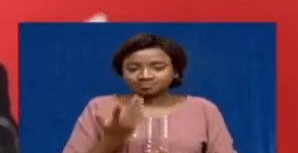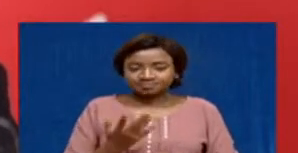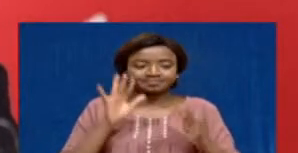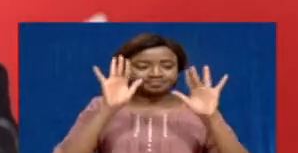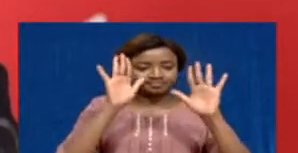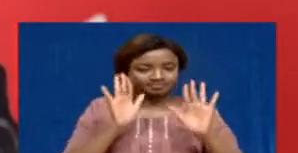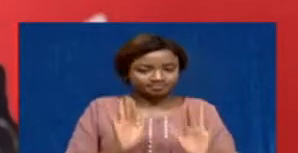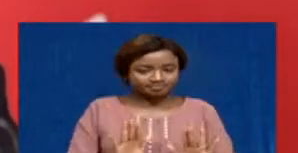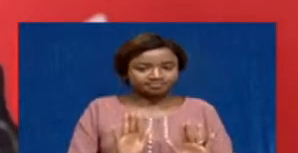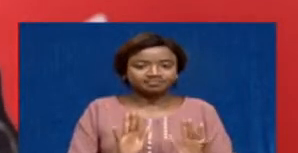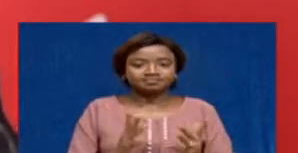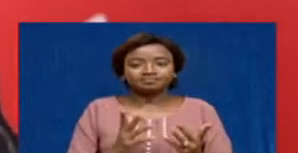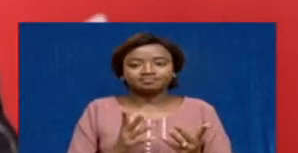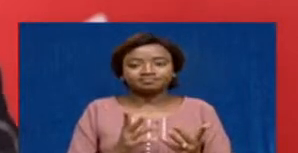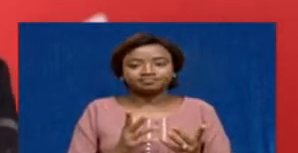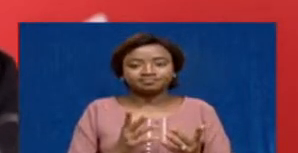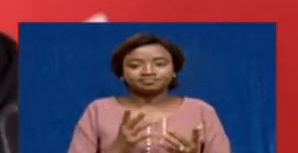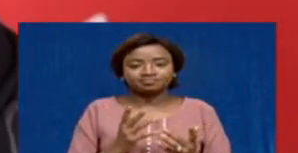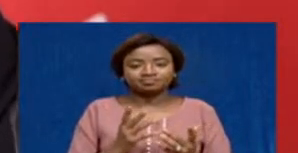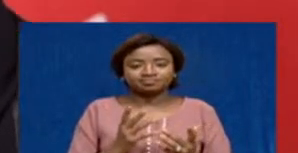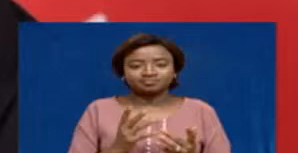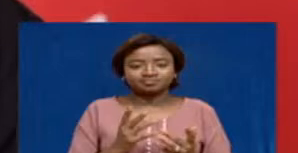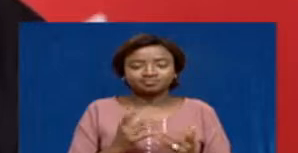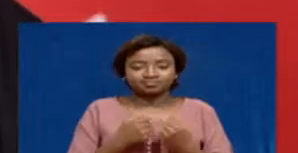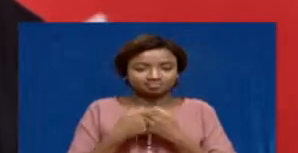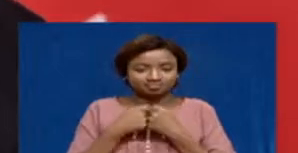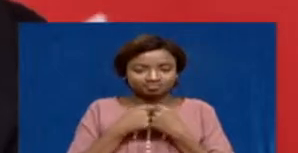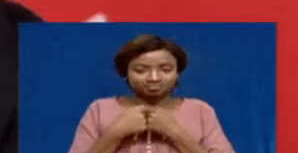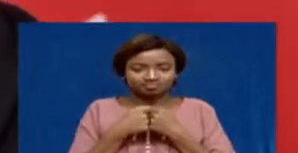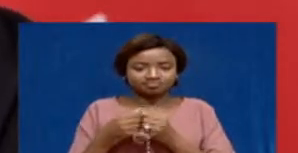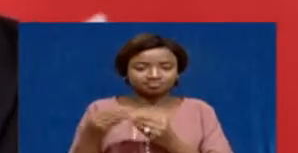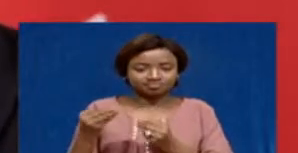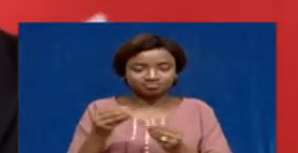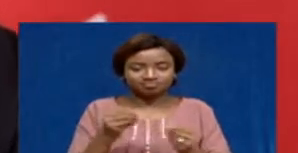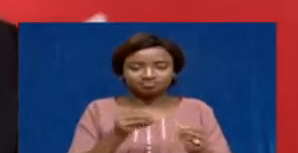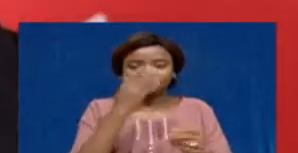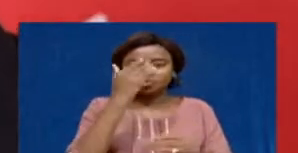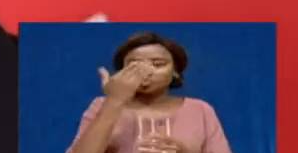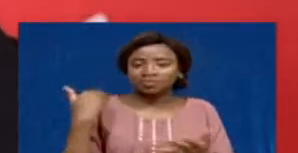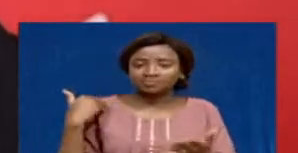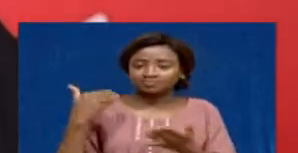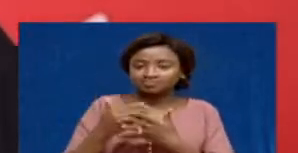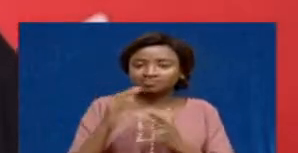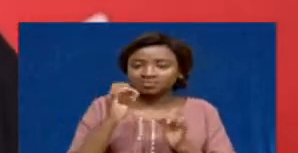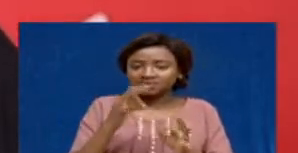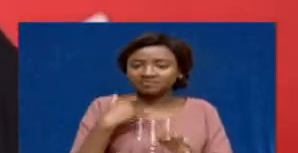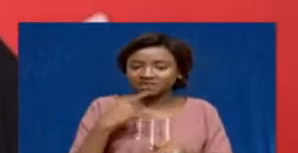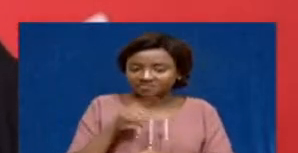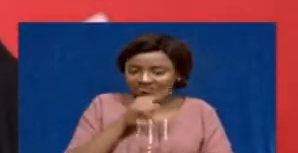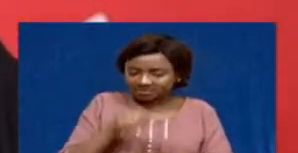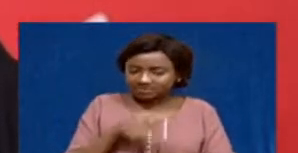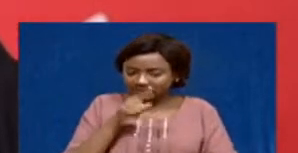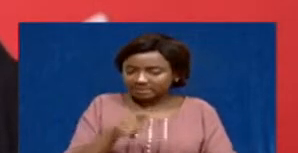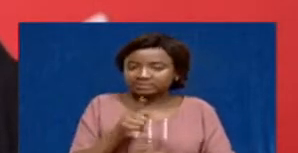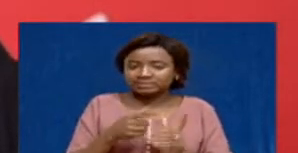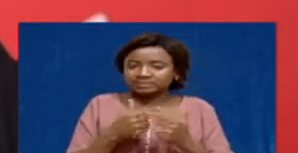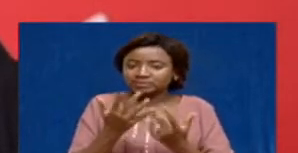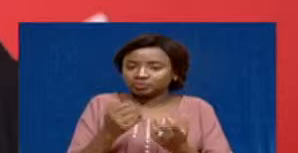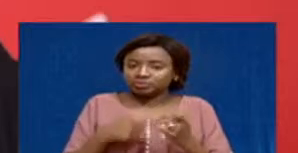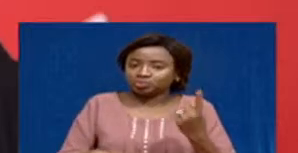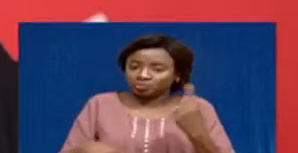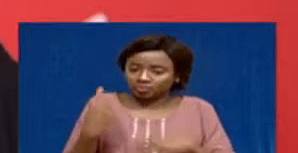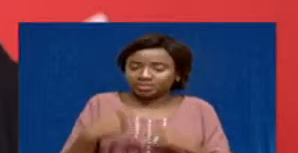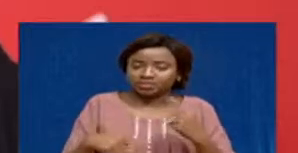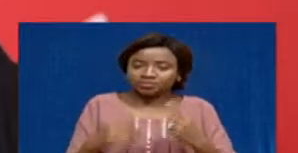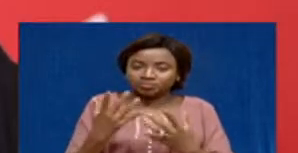the biggest challenge for protection we face for a long time, because each mistake you make there, you have to win a football game, you have to